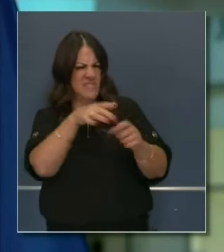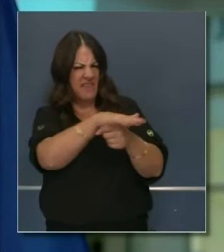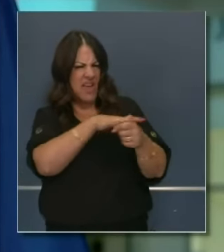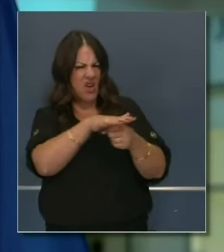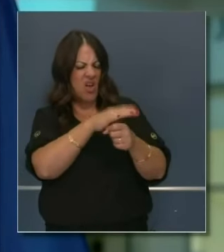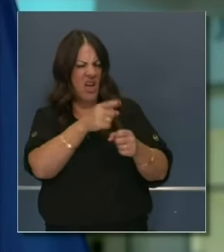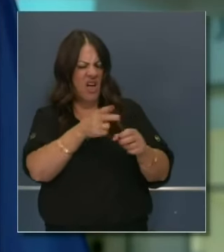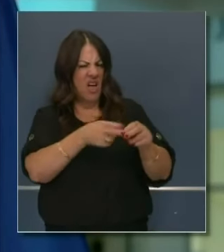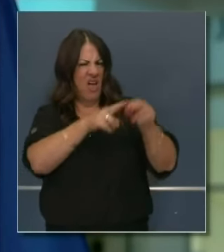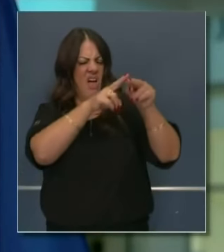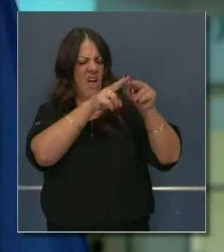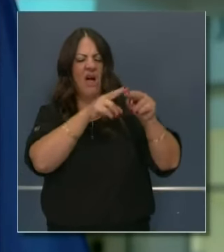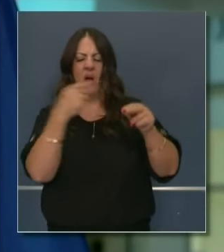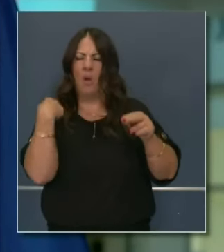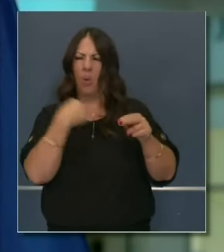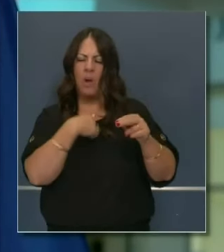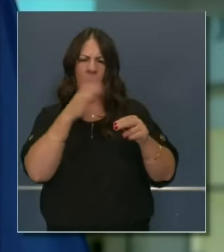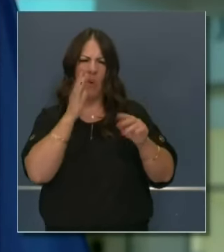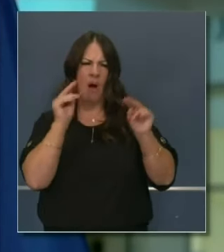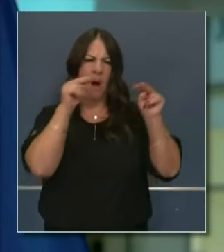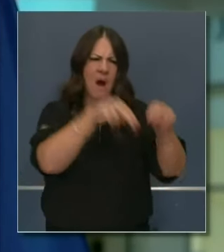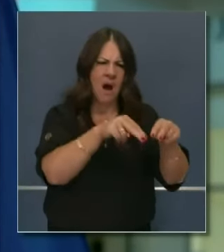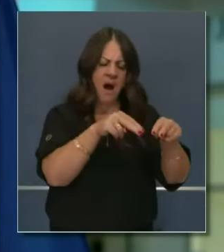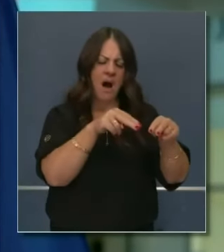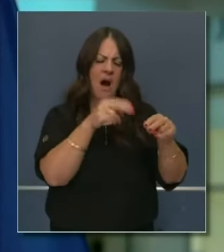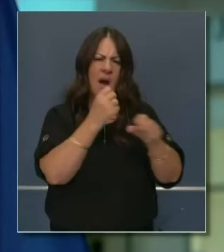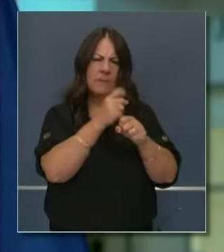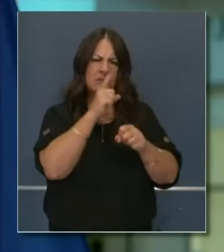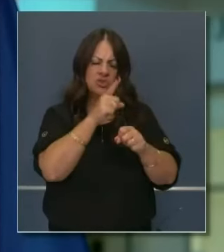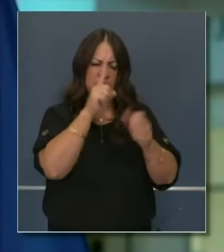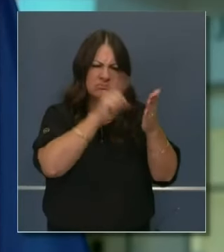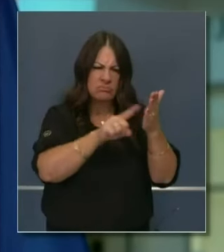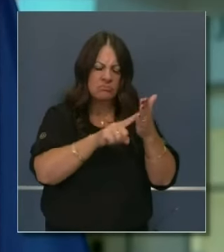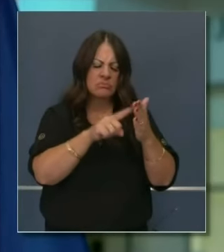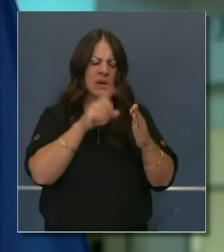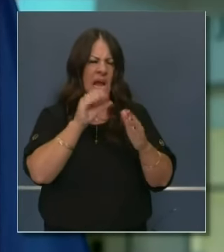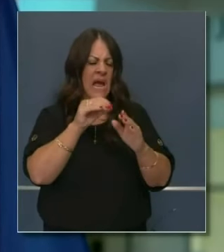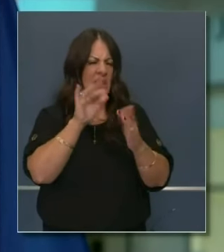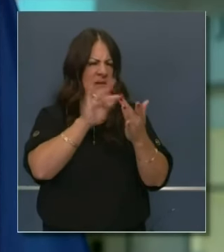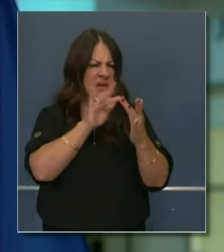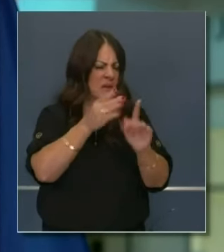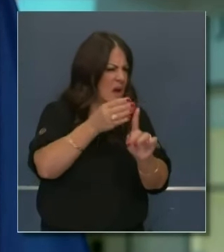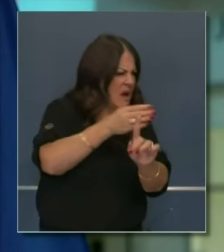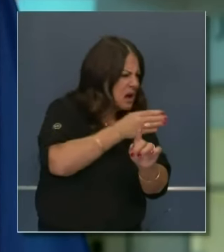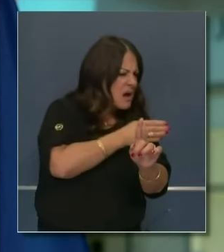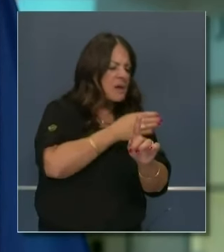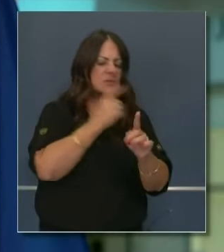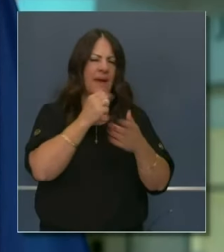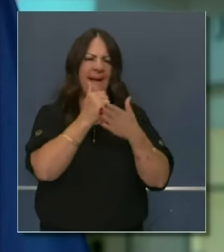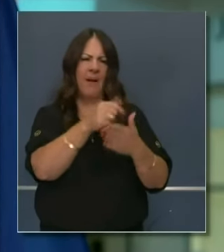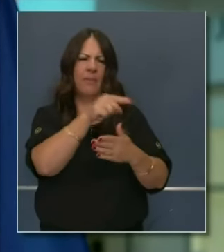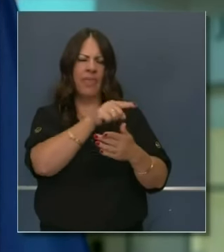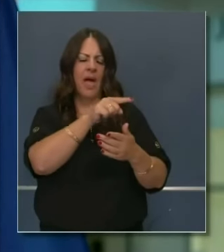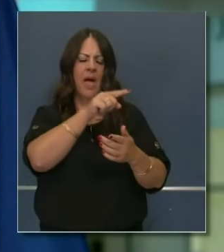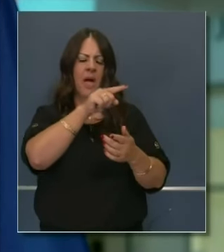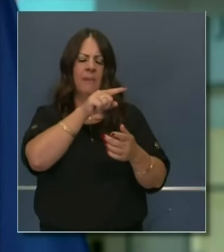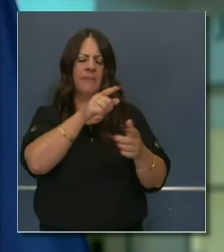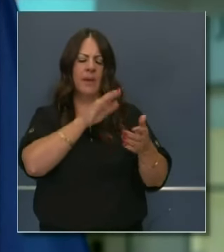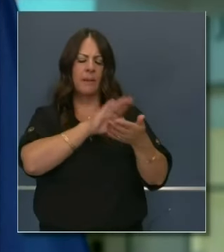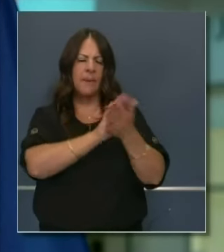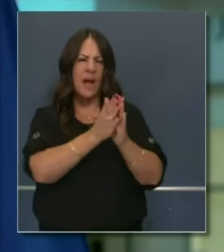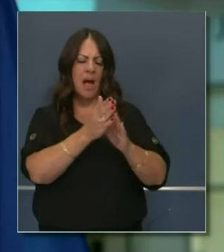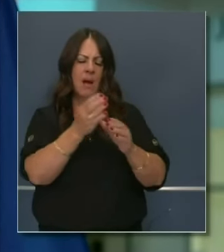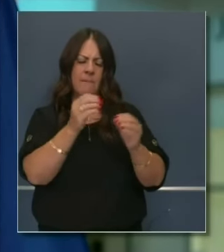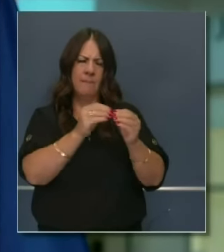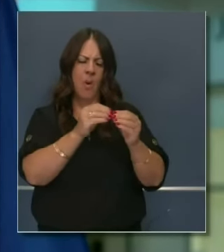testing, tracing, supportive isolation, helps us not just reduce the number of cases in that aftermath,